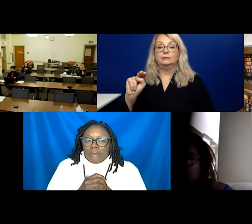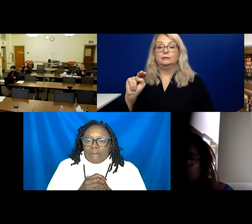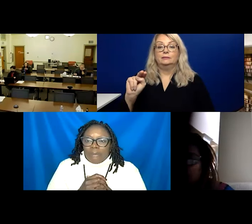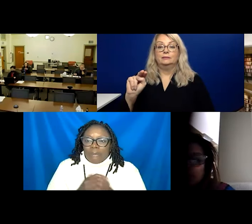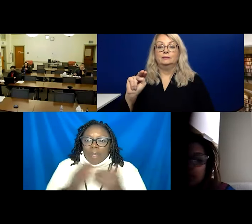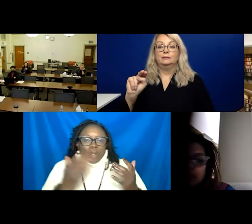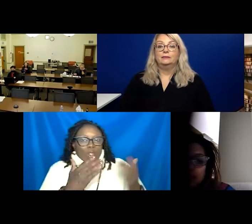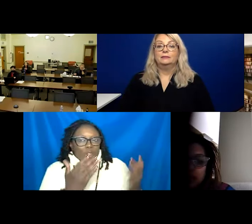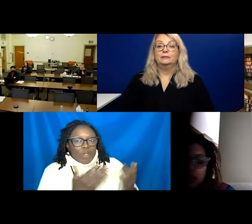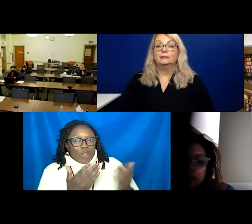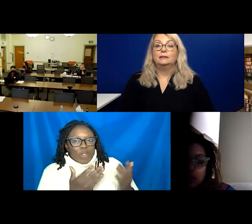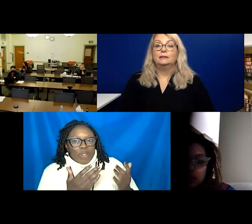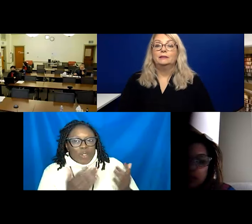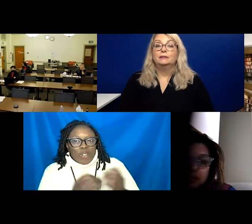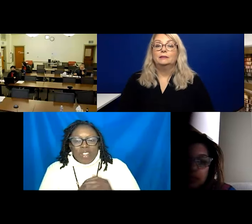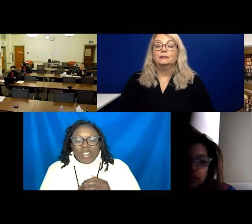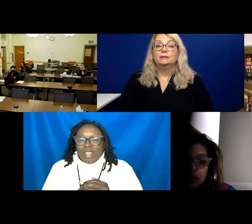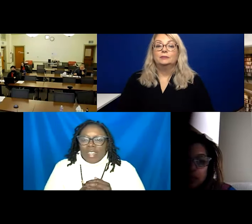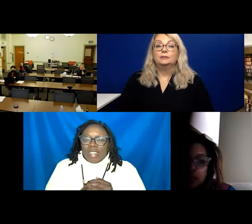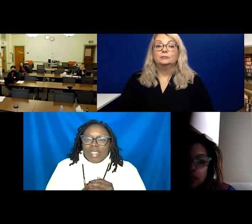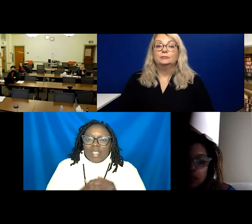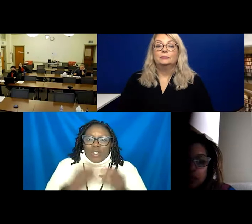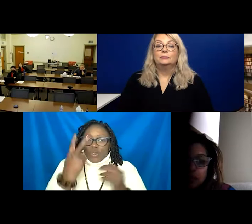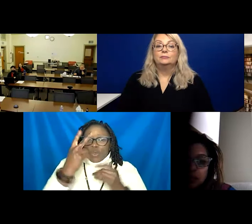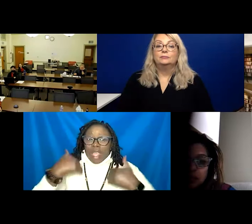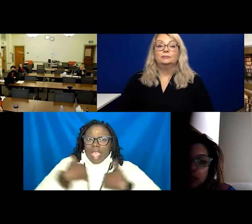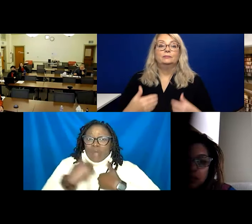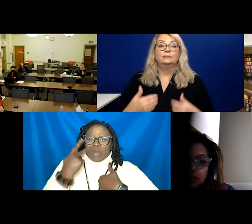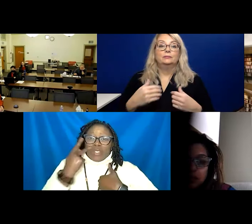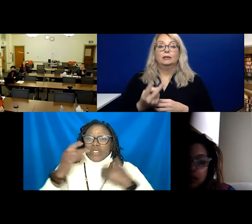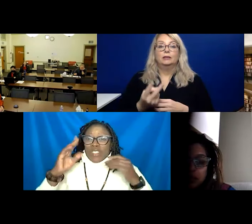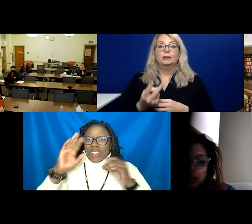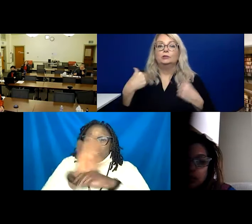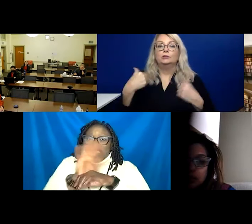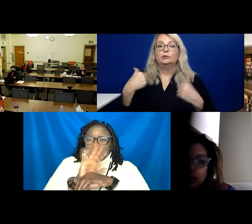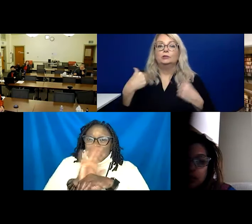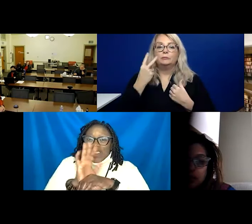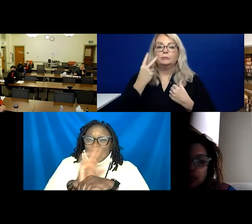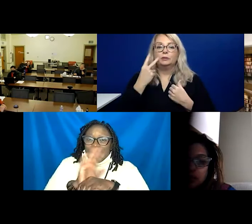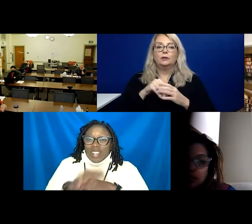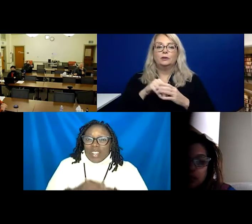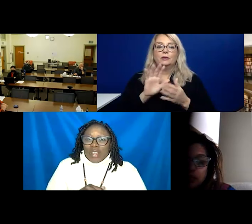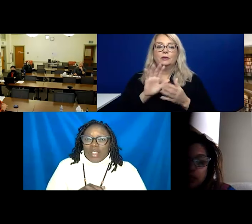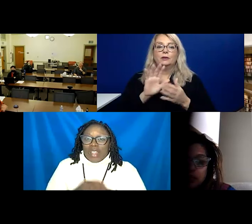I'm here. All right. What two animals did you see in the video? No, I don't know.